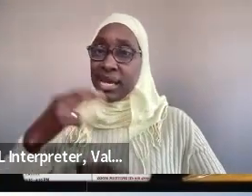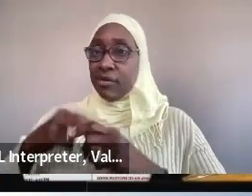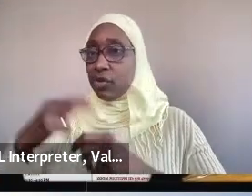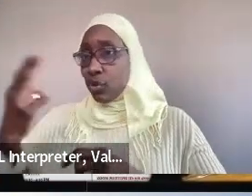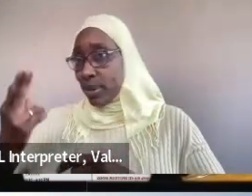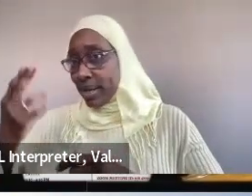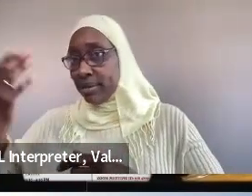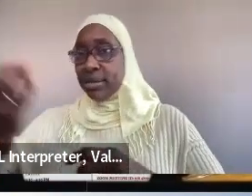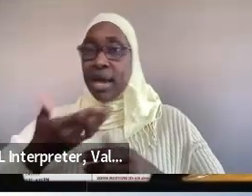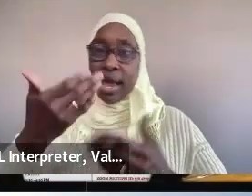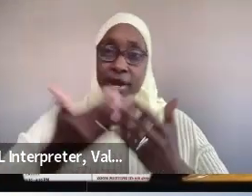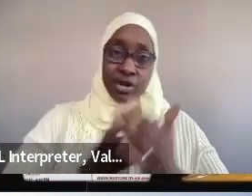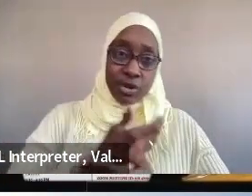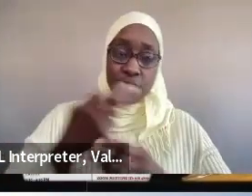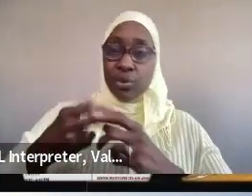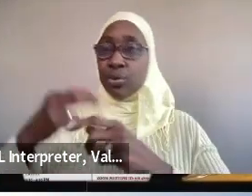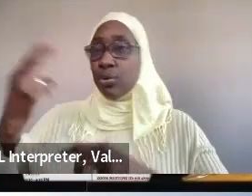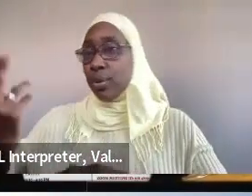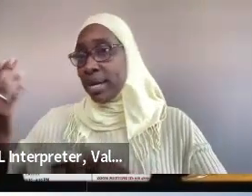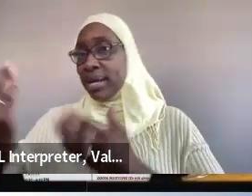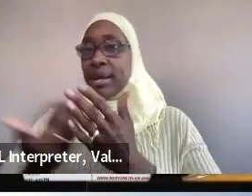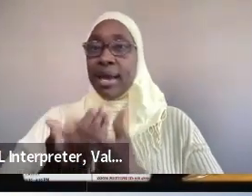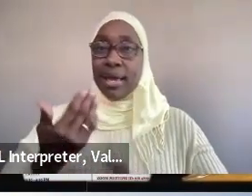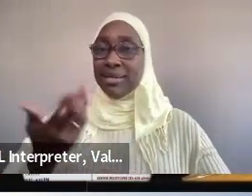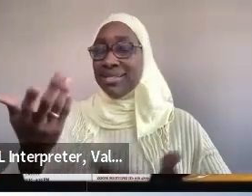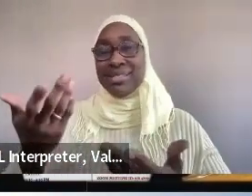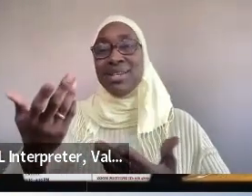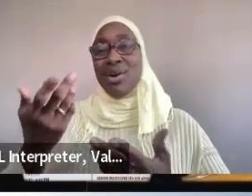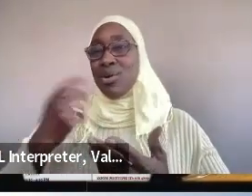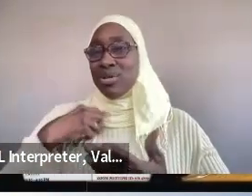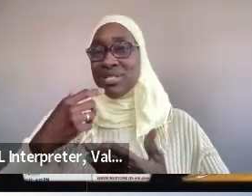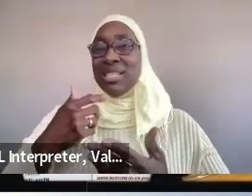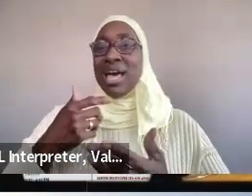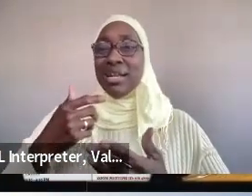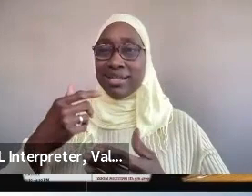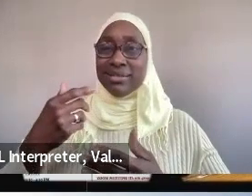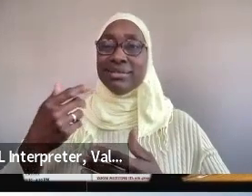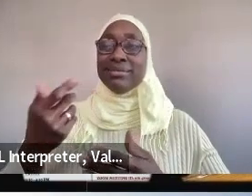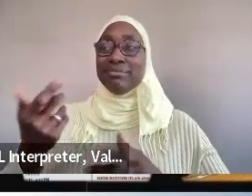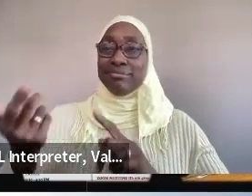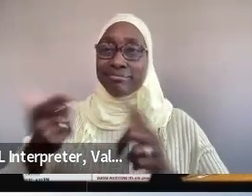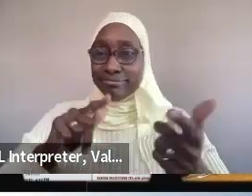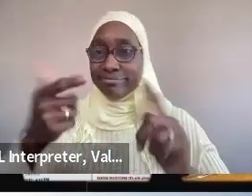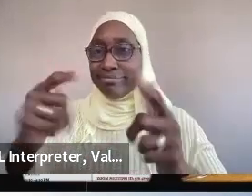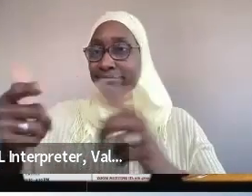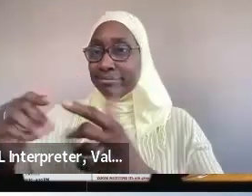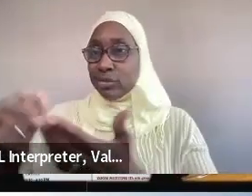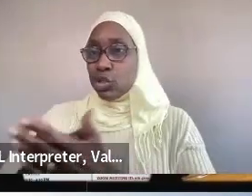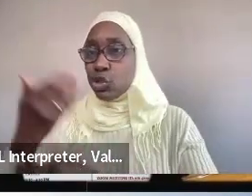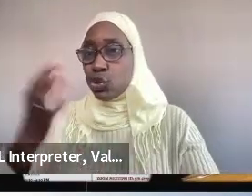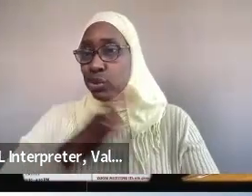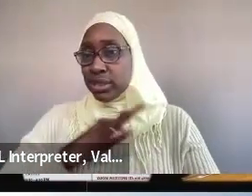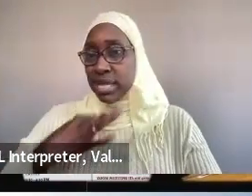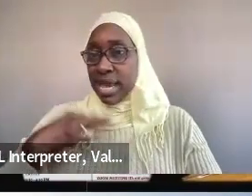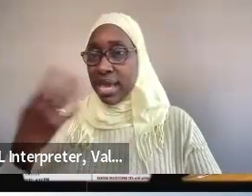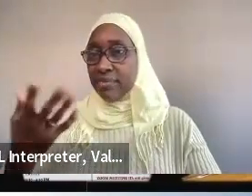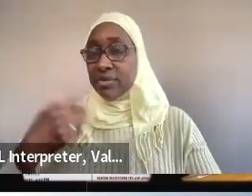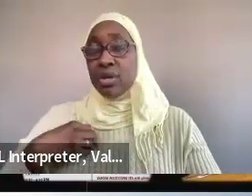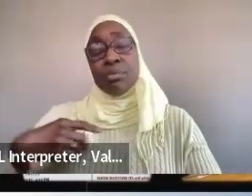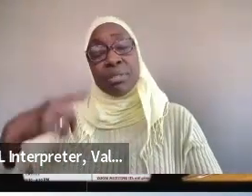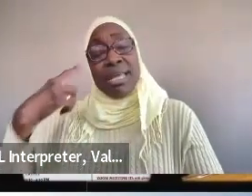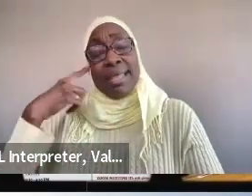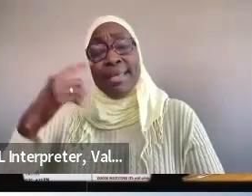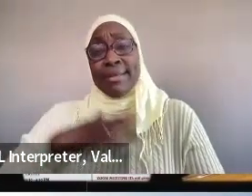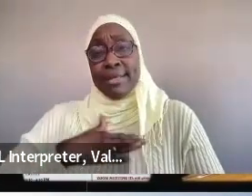left students without advisors for long periods of time. So I think they are very willing to work with us and welcoming of us.